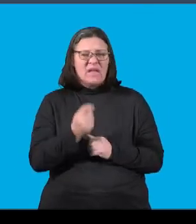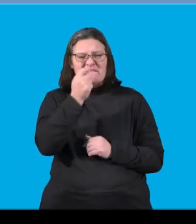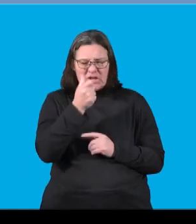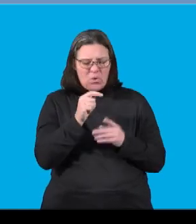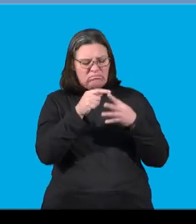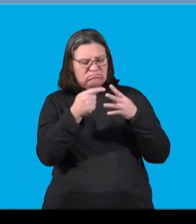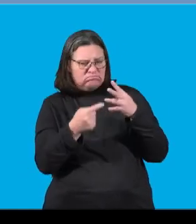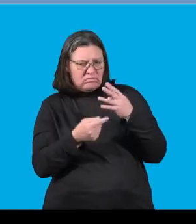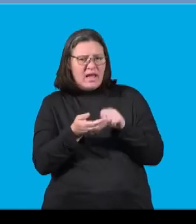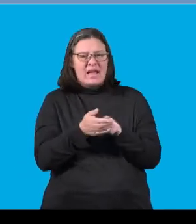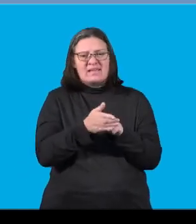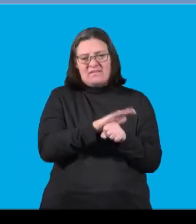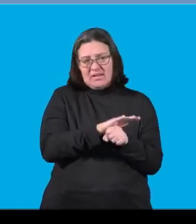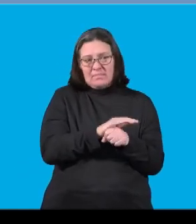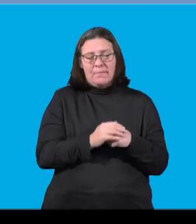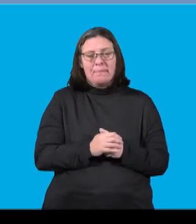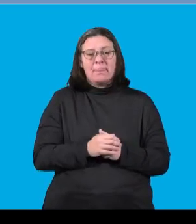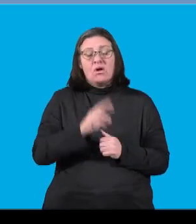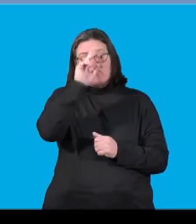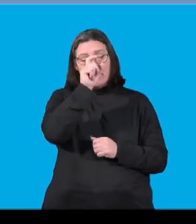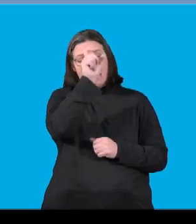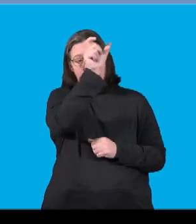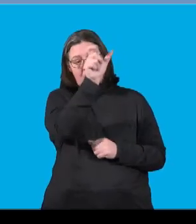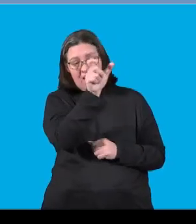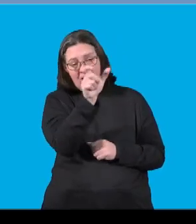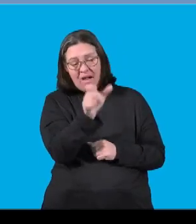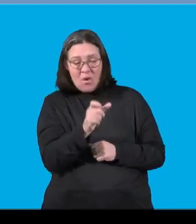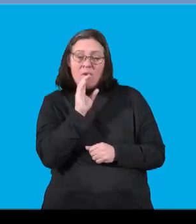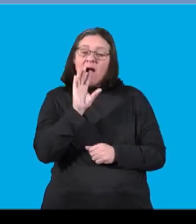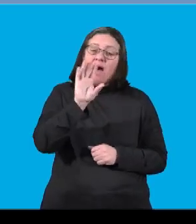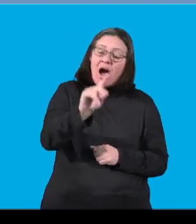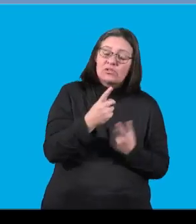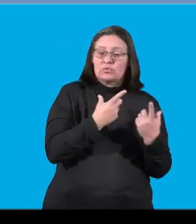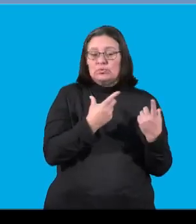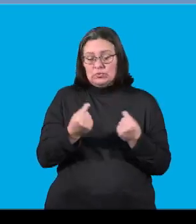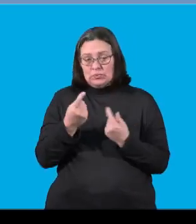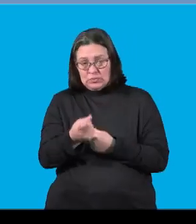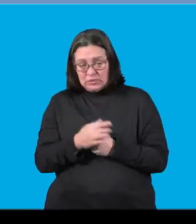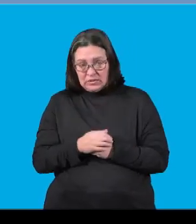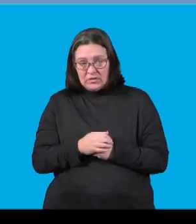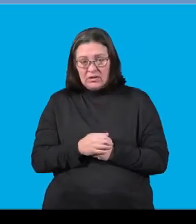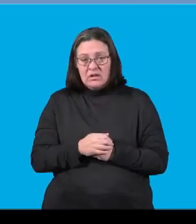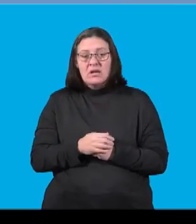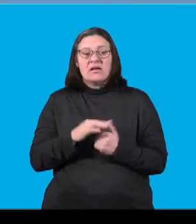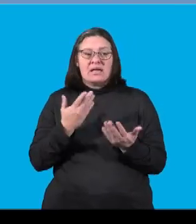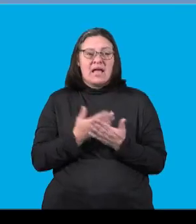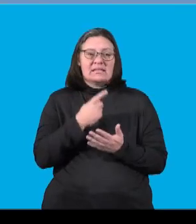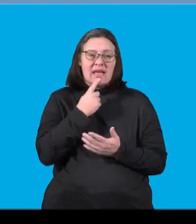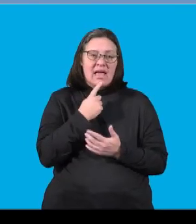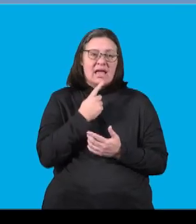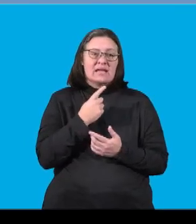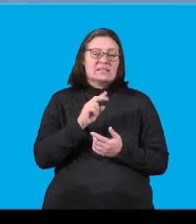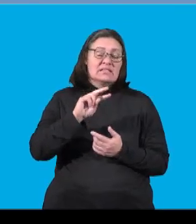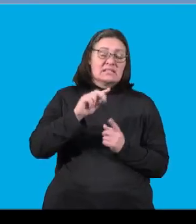cover a few of those in our practice questions. Remember, there's different ways that the examiner can ask you to differentiate. They can